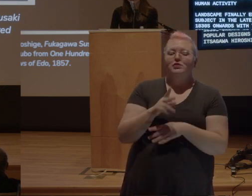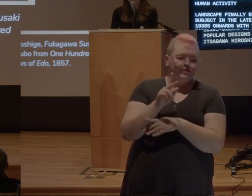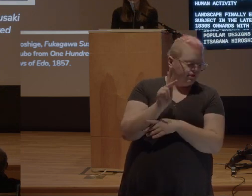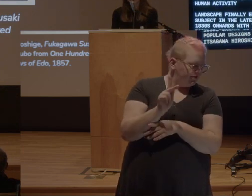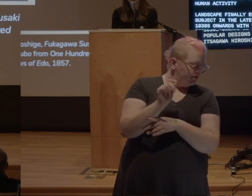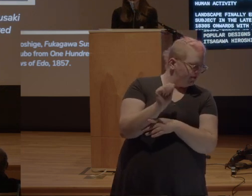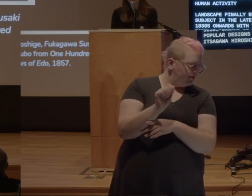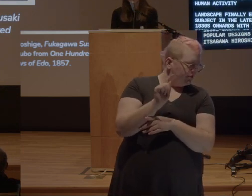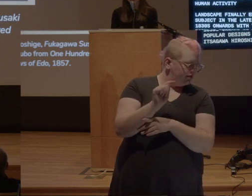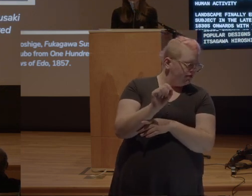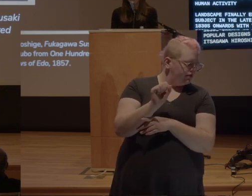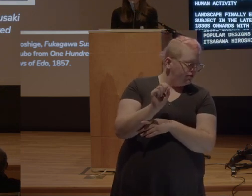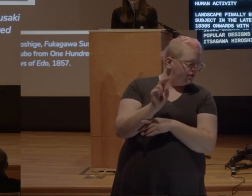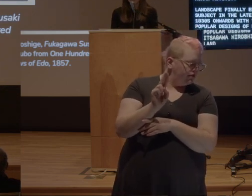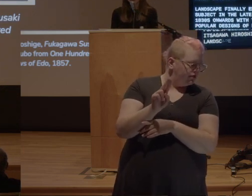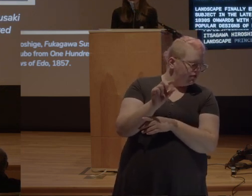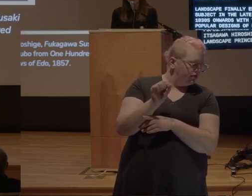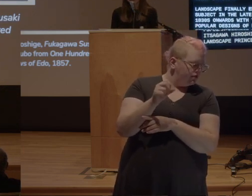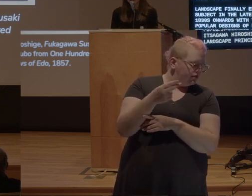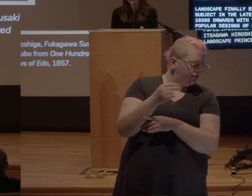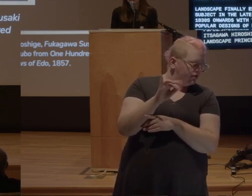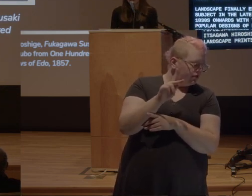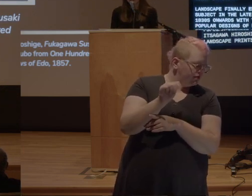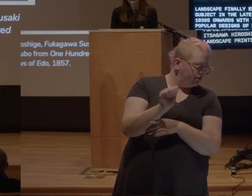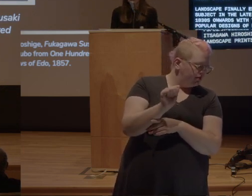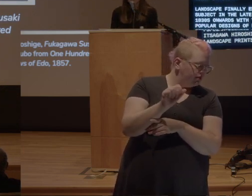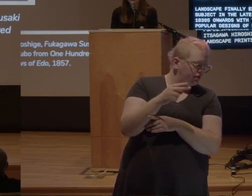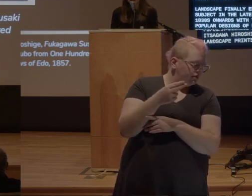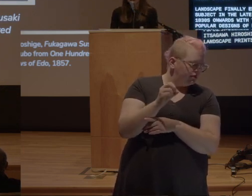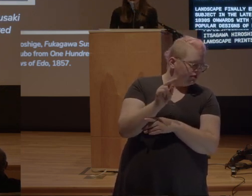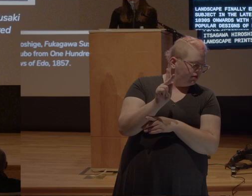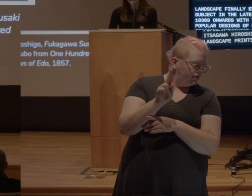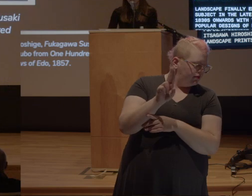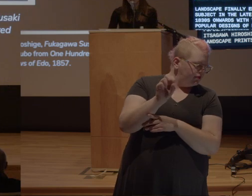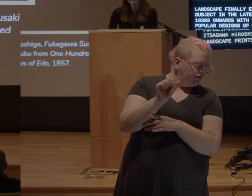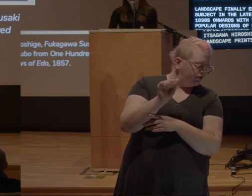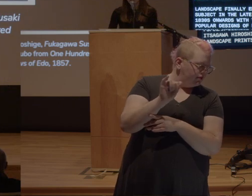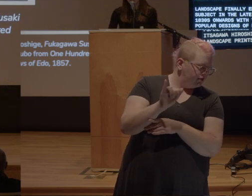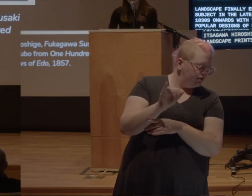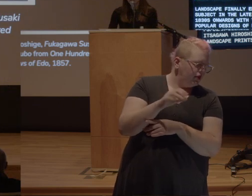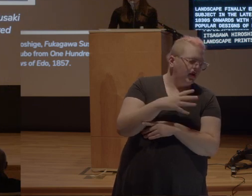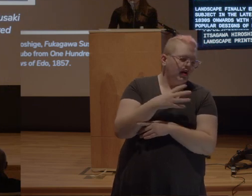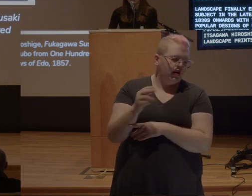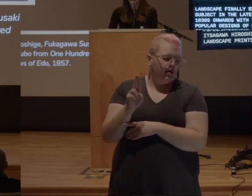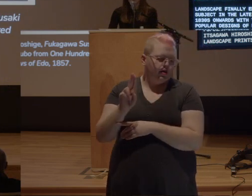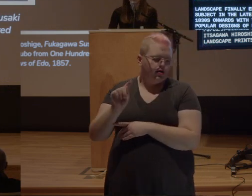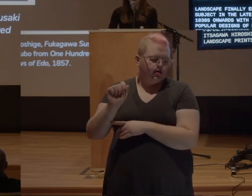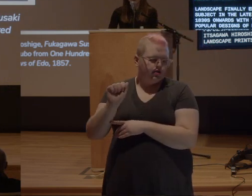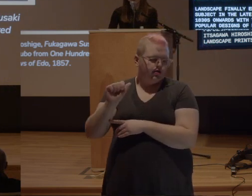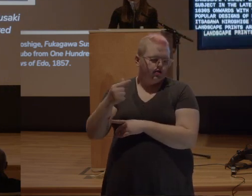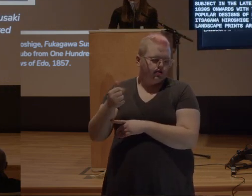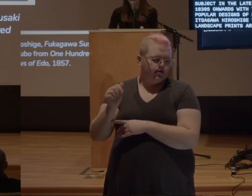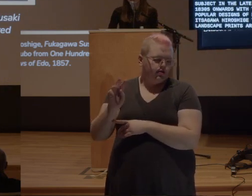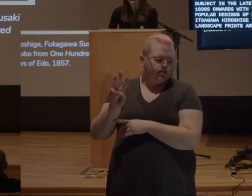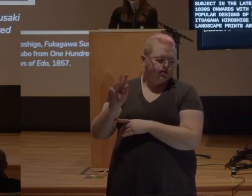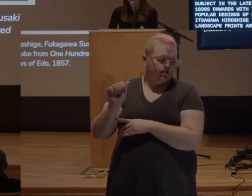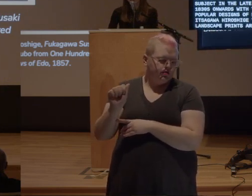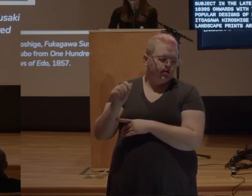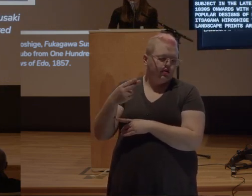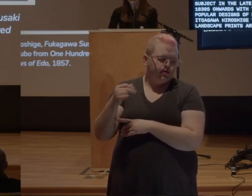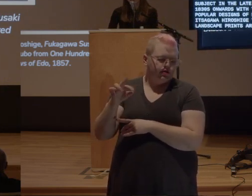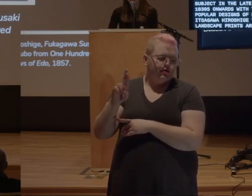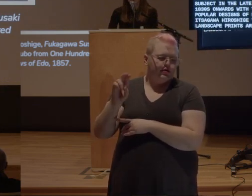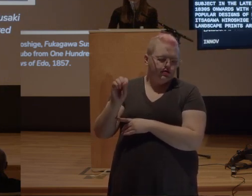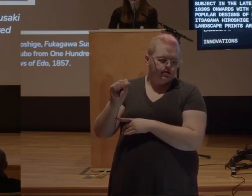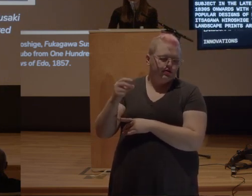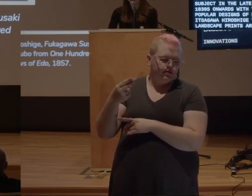this sudden boom in landscape prints are various and go hand in hand with changing experiences of the natural world, innovations